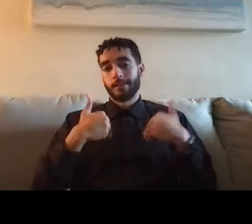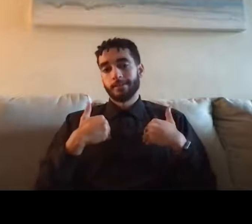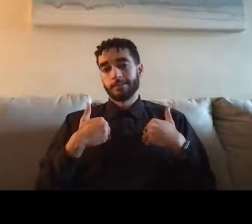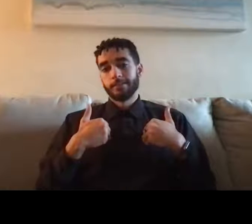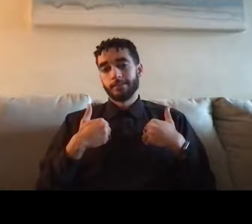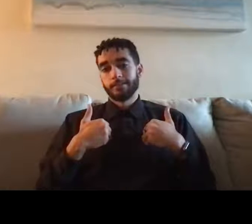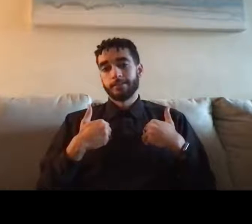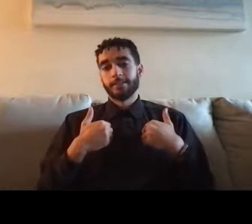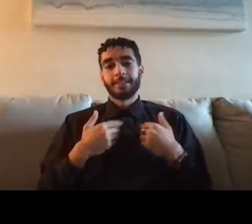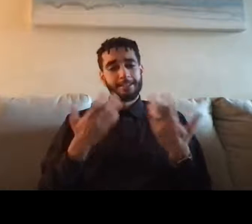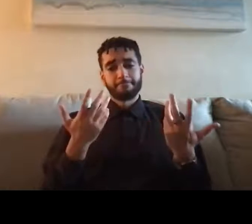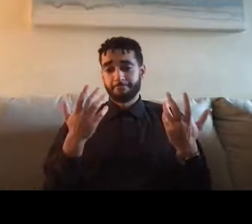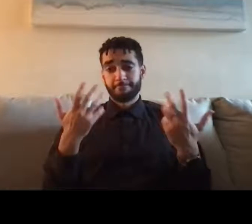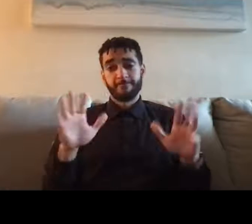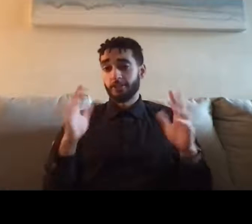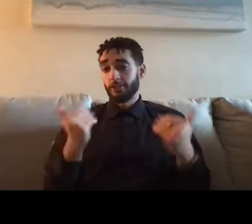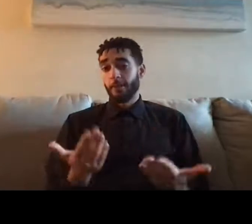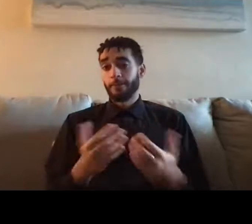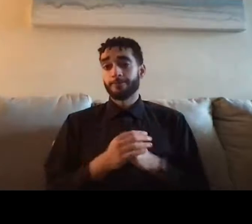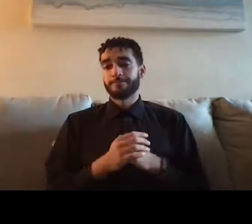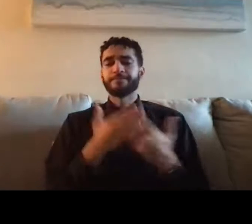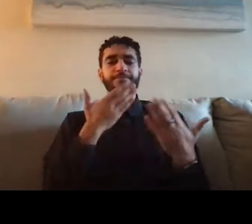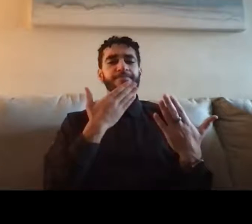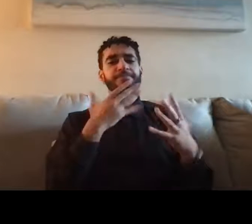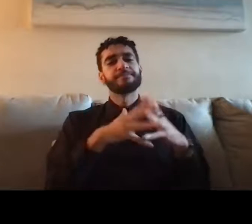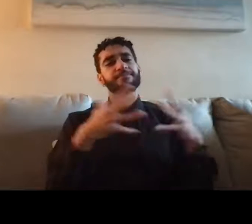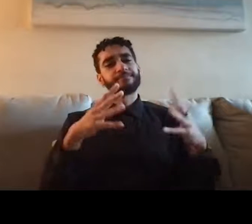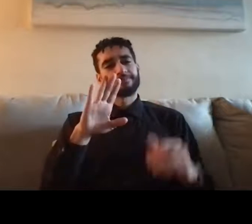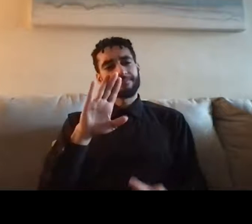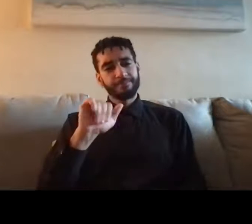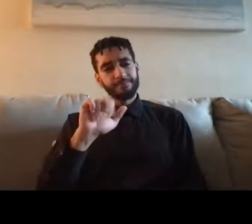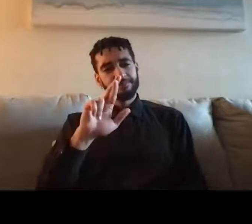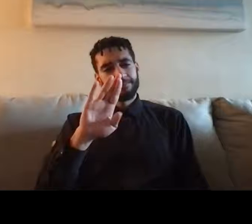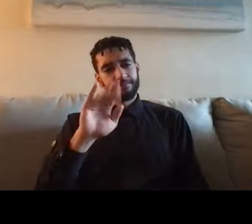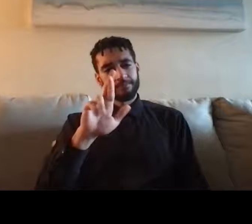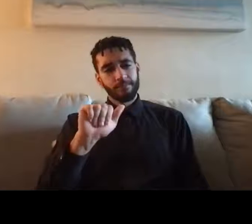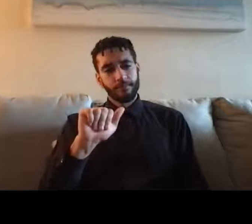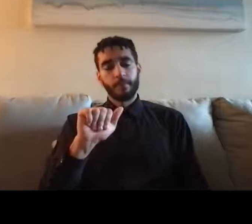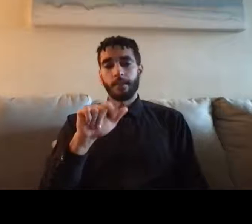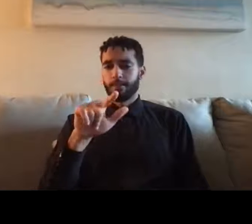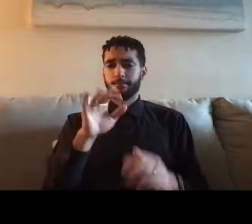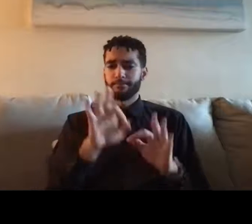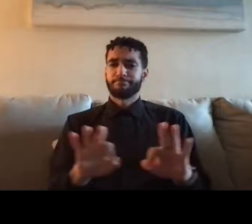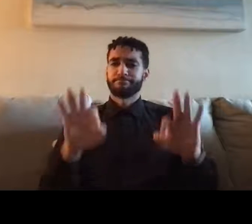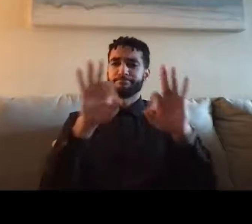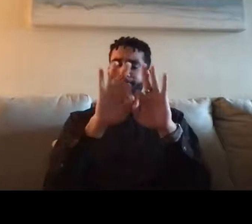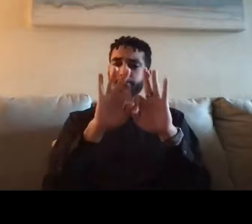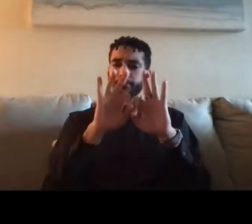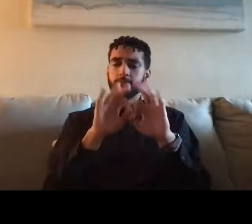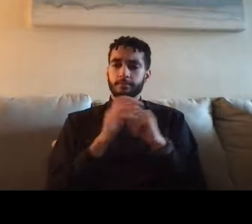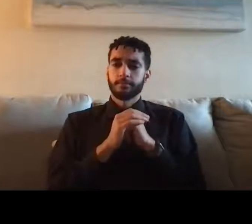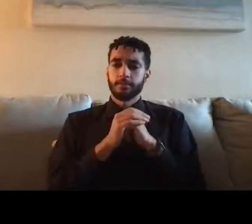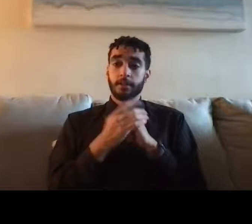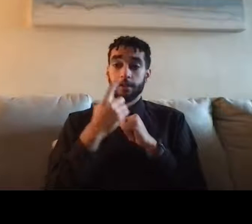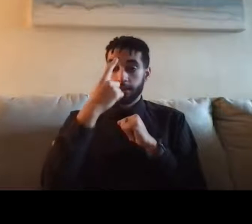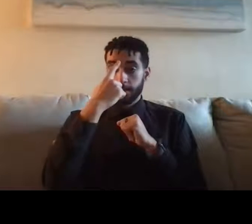I'll stop there. Thank you, Barbara, for covering this very important subject. Now I think Barbara